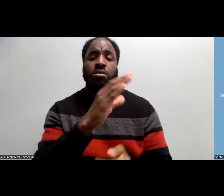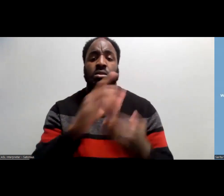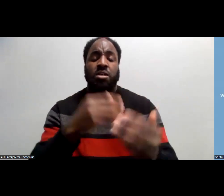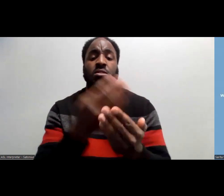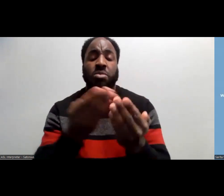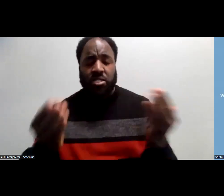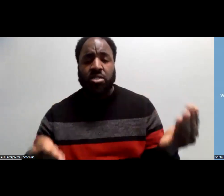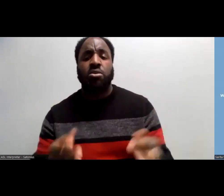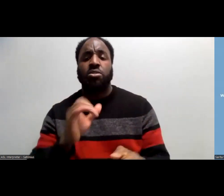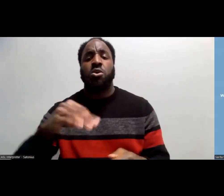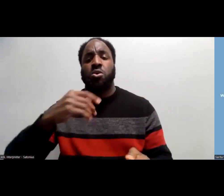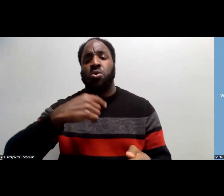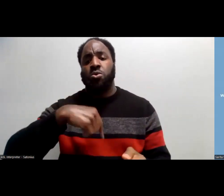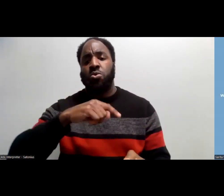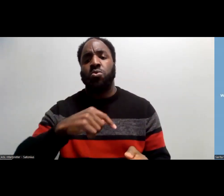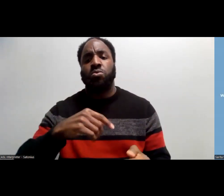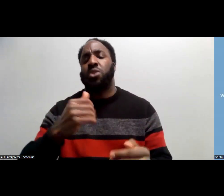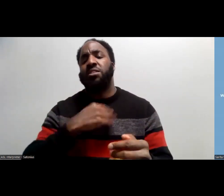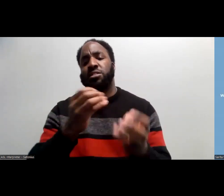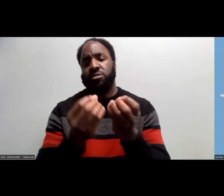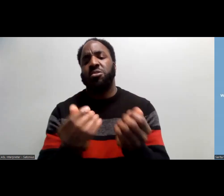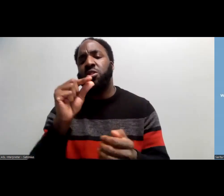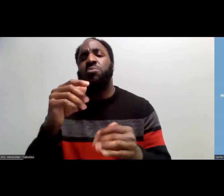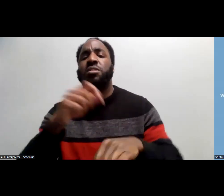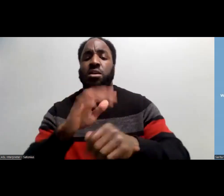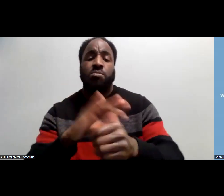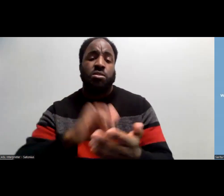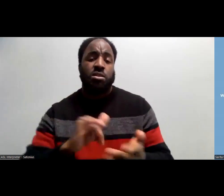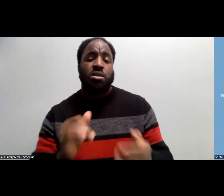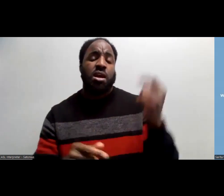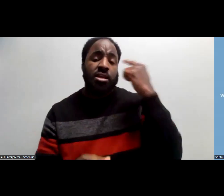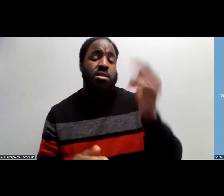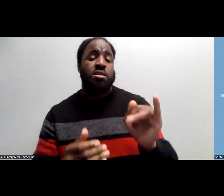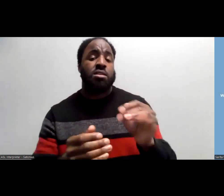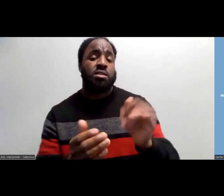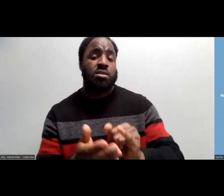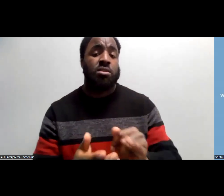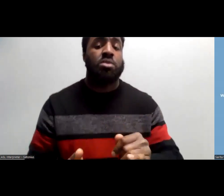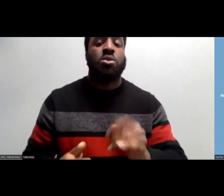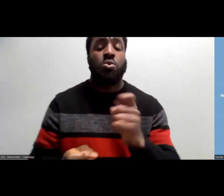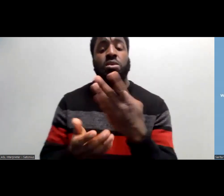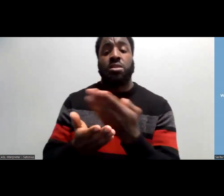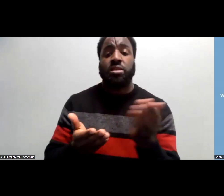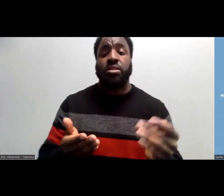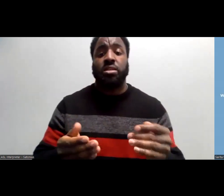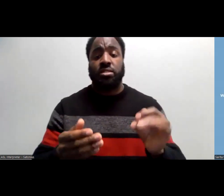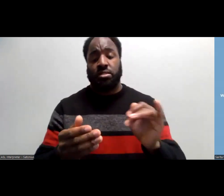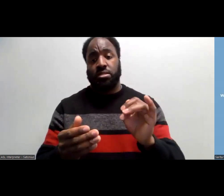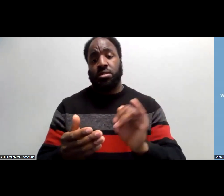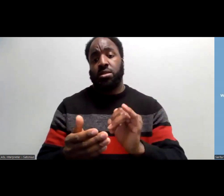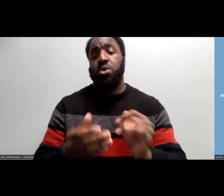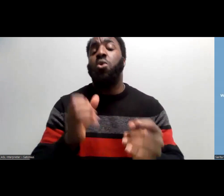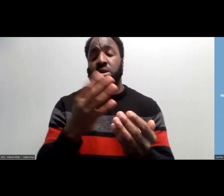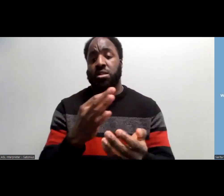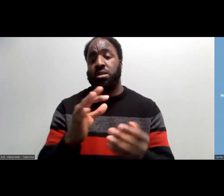et cetera. So we'll delve a little bit, I'll spend a little bit of time on that. I think, you know, one of the things, just kind of feedback